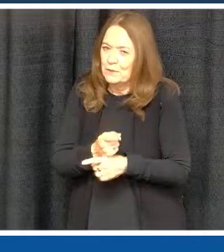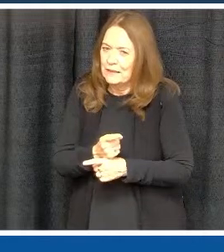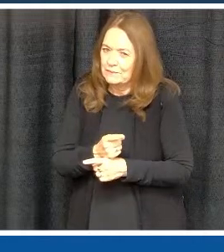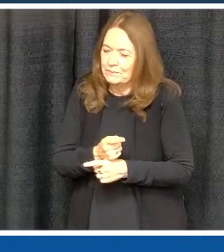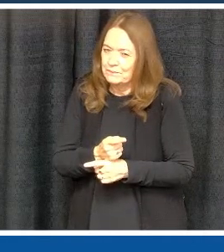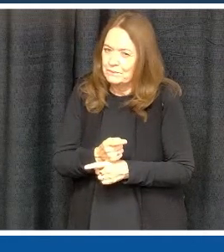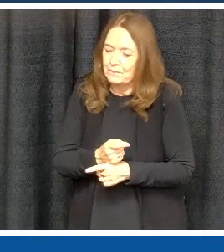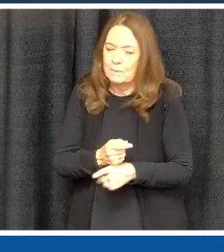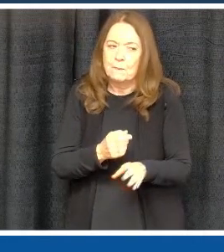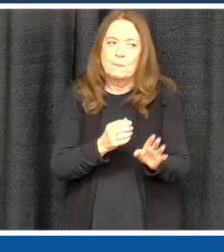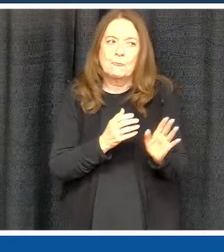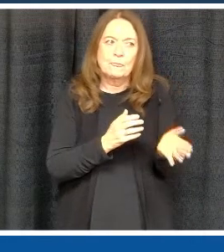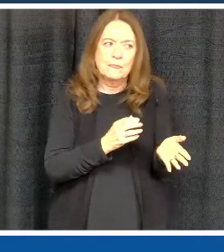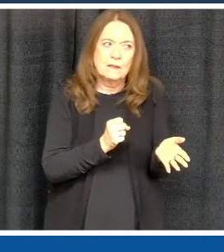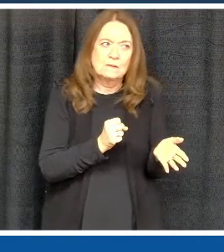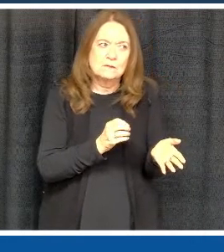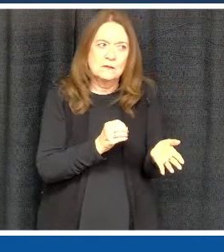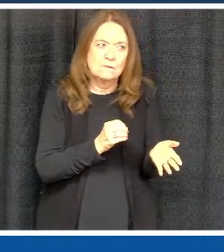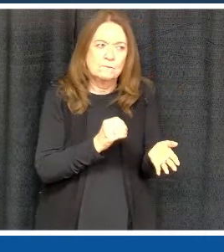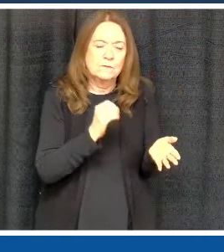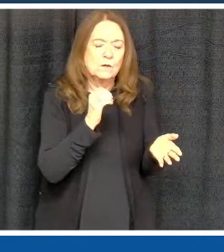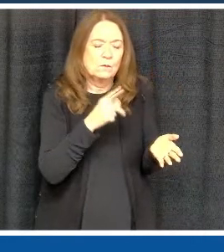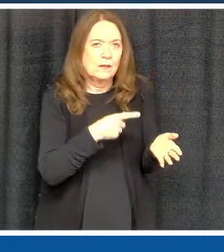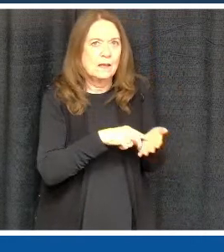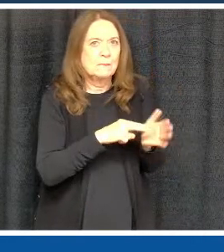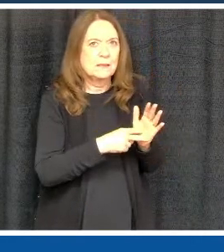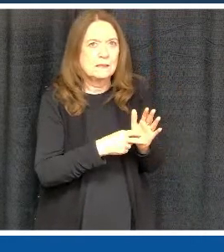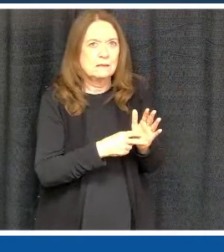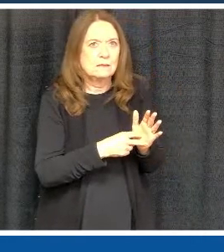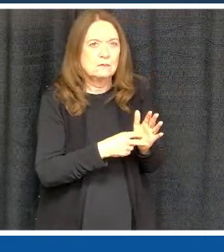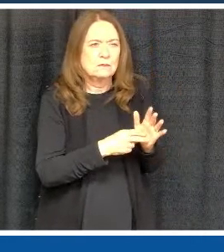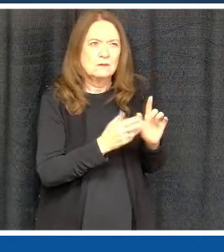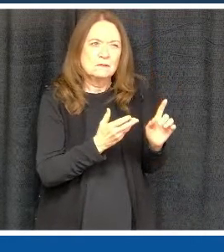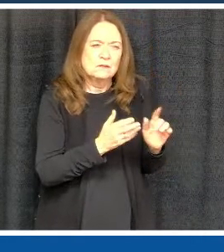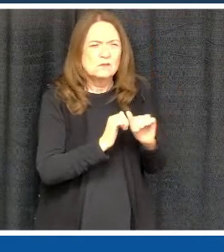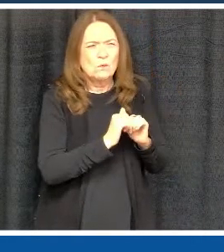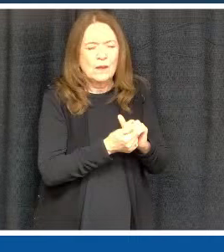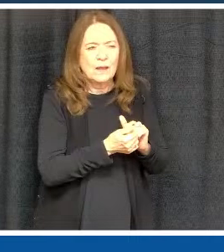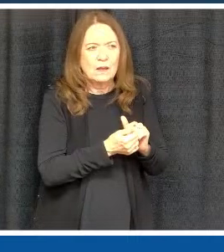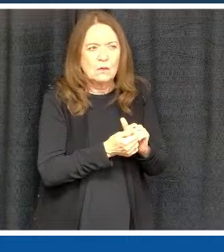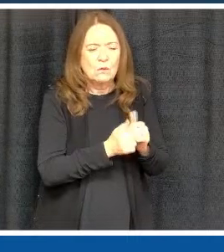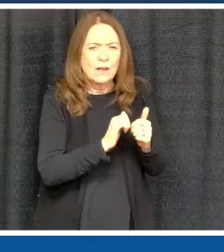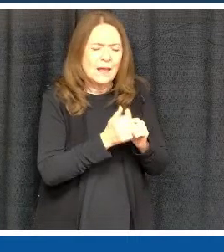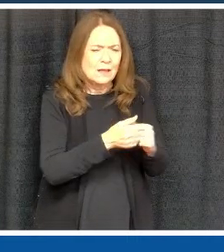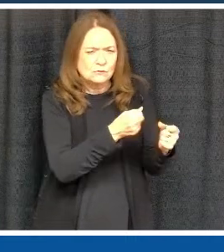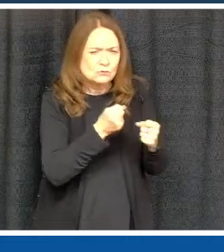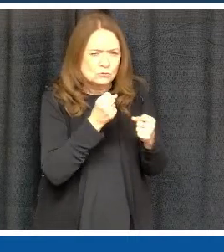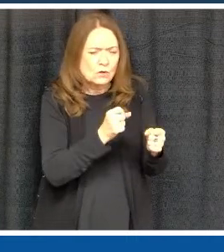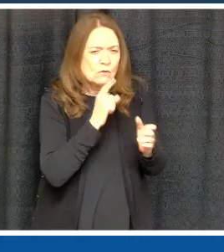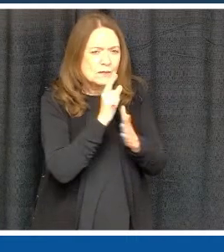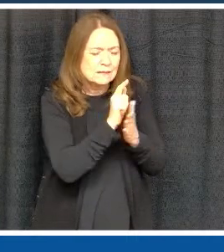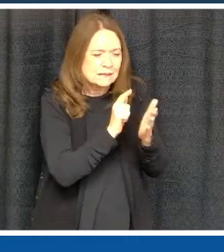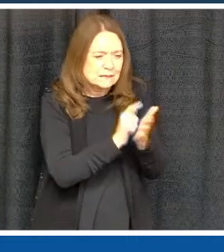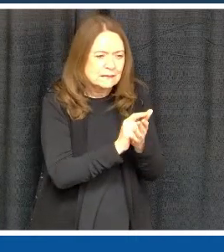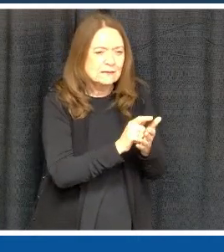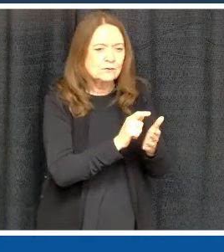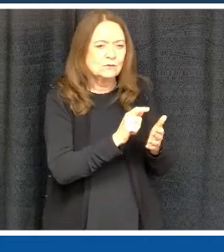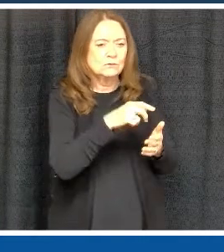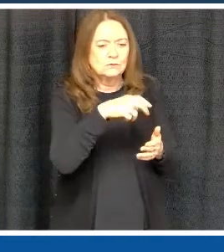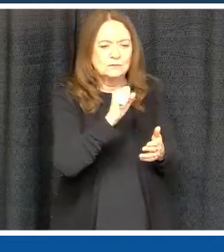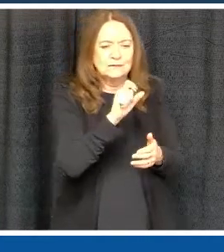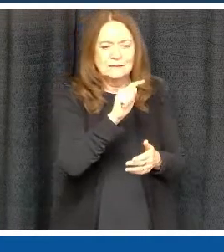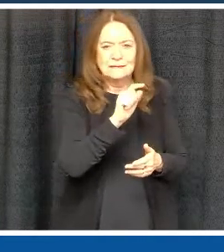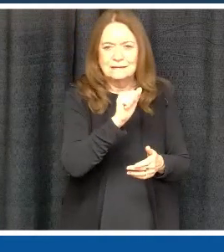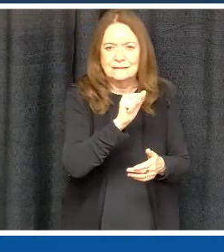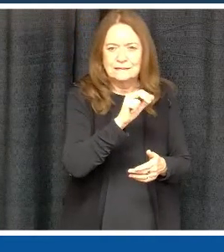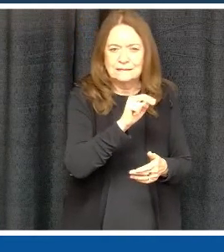So, okay. I mean, and right now, so how how strong is the legal standing that they won't, it's a parking